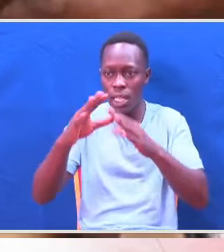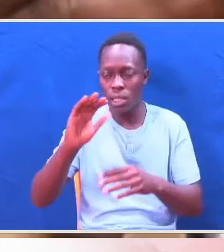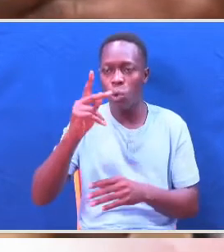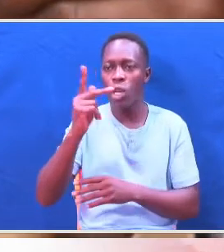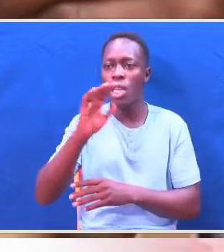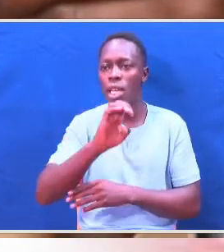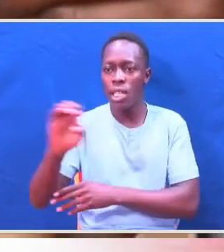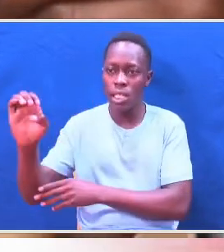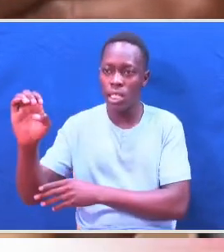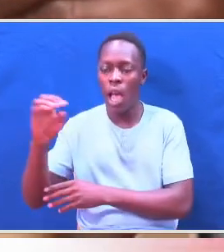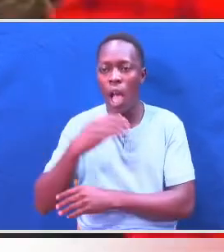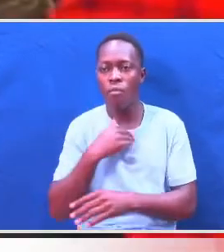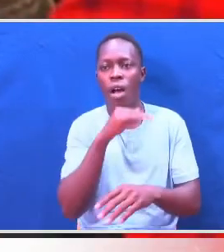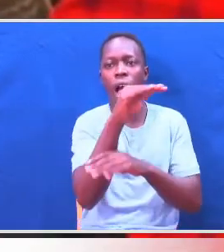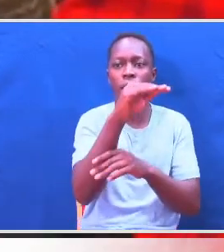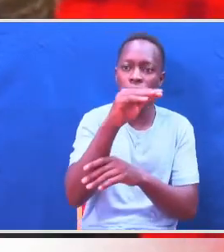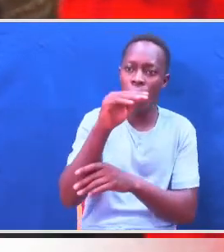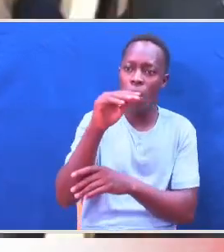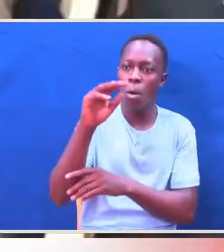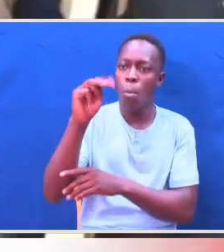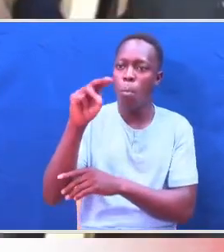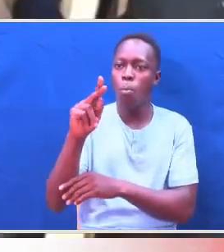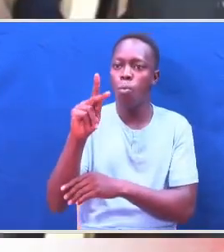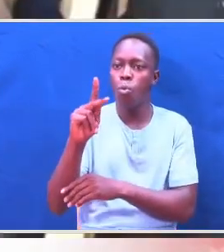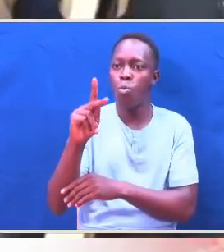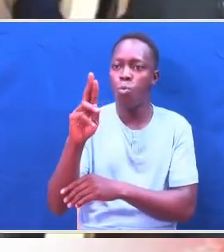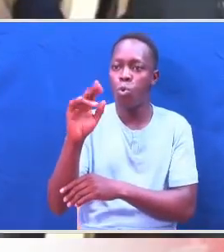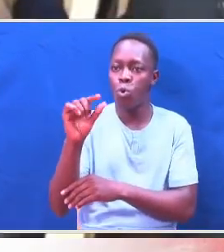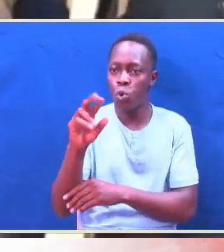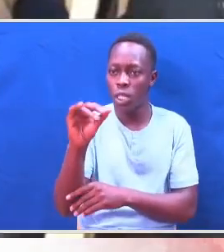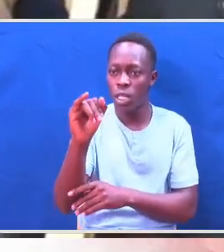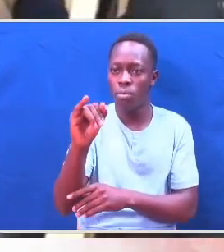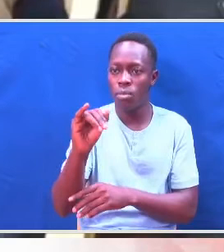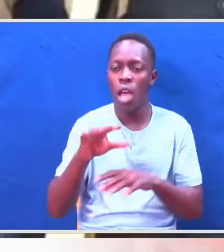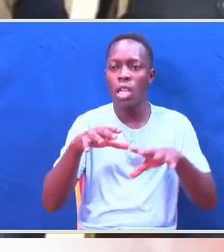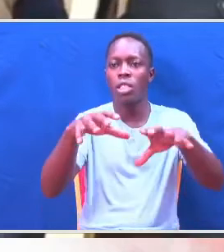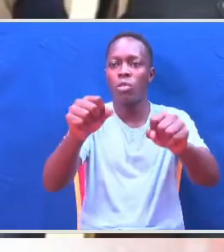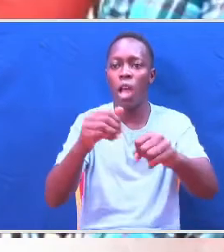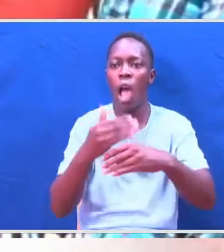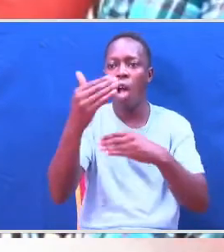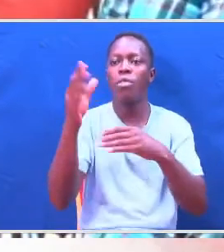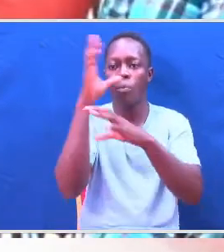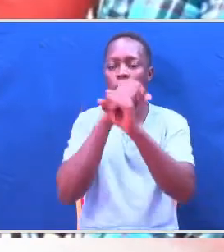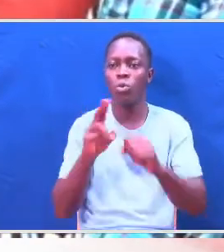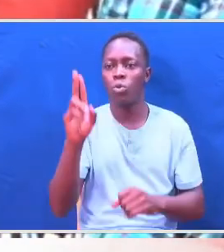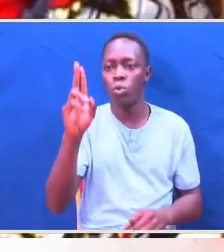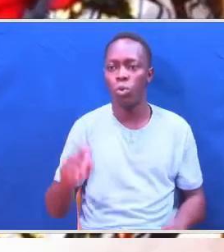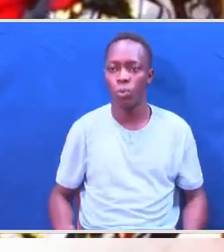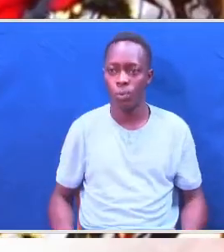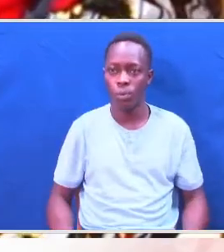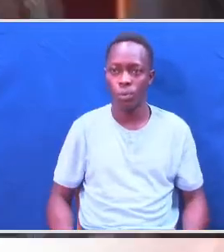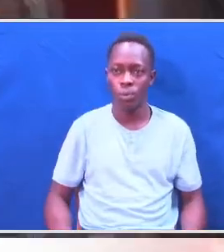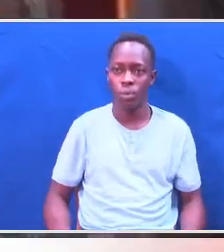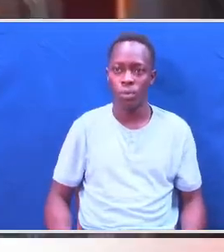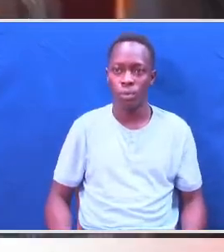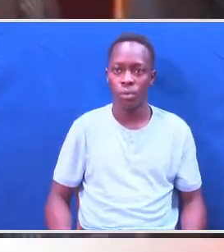proposed Governor Kiraitu Murungi to take over after President Uhuru Kenyatta's reign. Why? For TV 47,